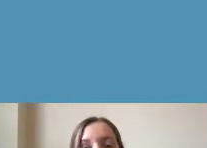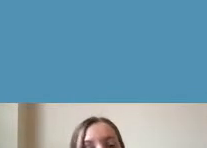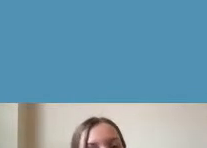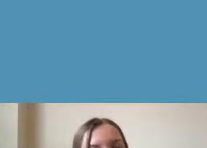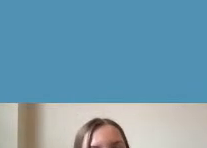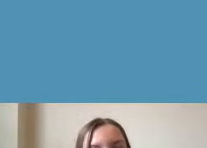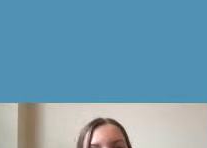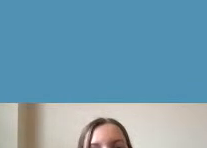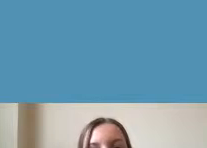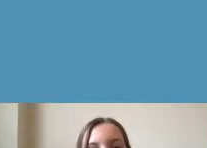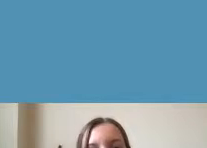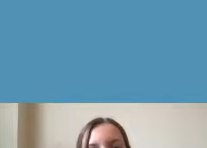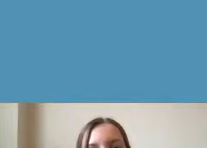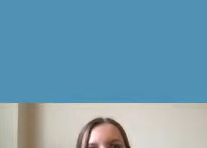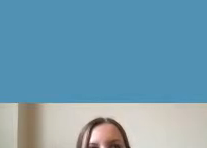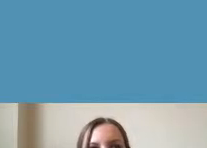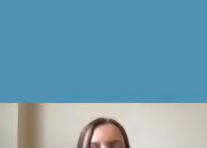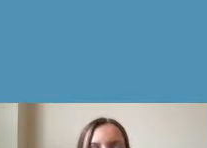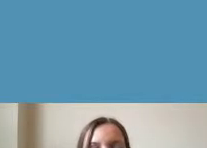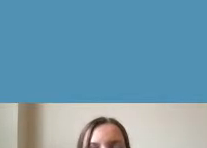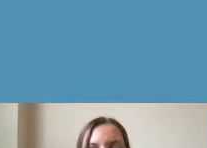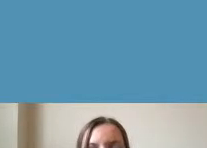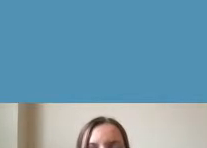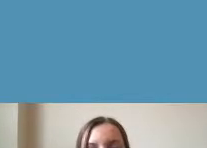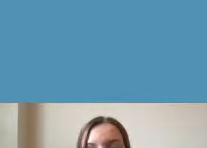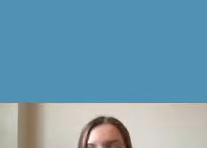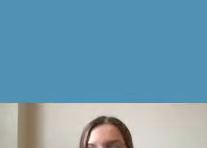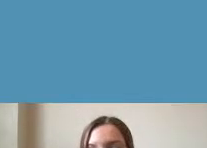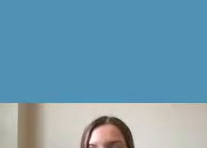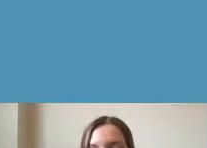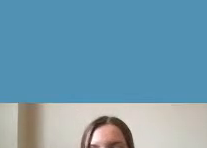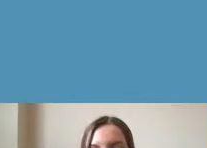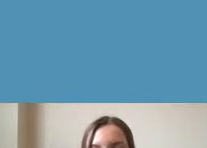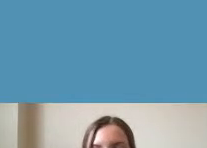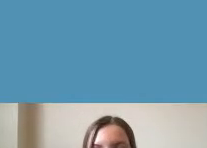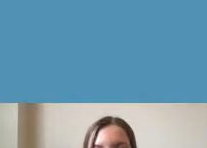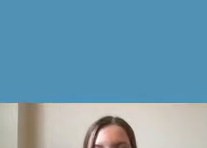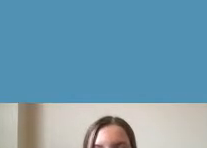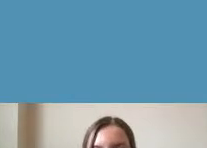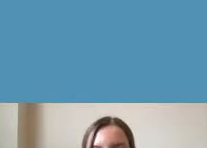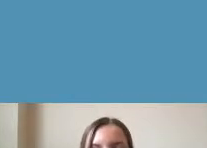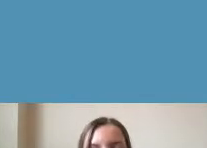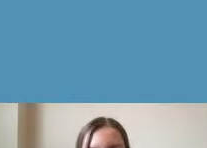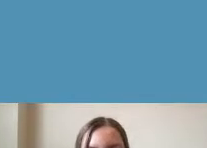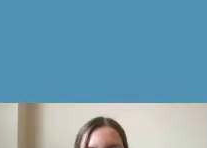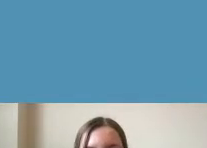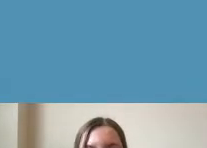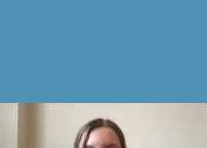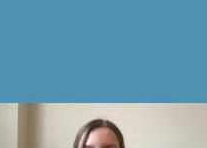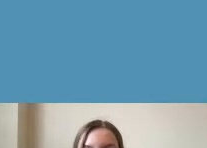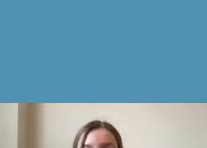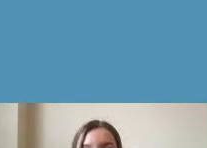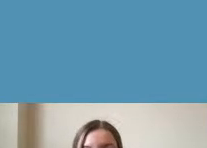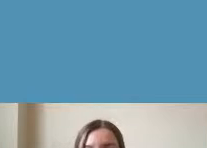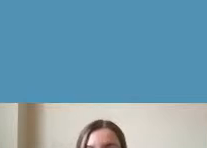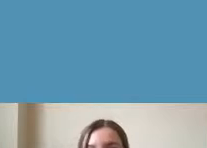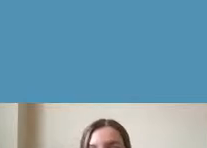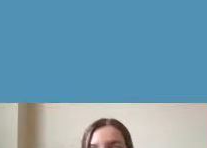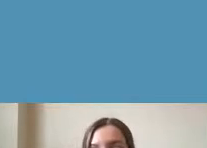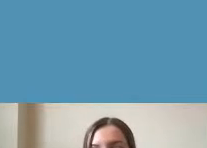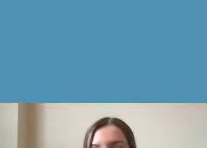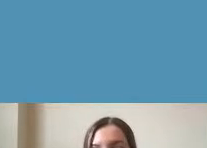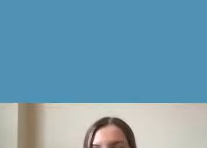data so that you can use it correctly. So my first example is a replica Olmec head that's here in San Francisco at